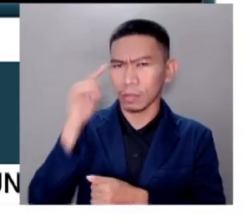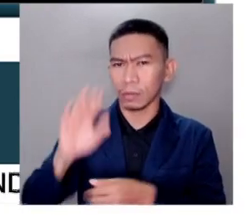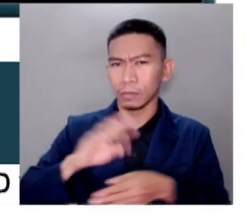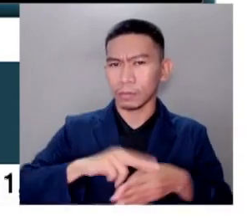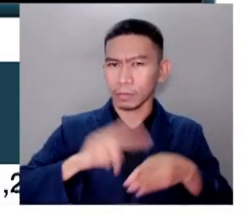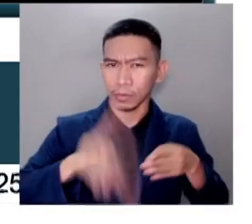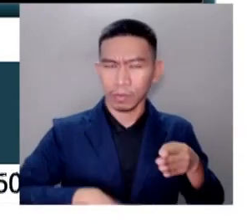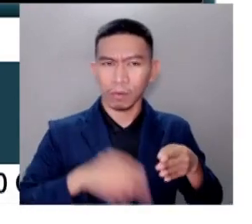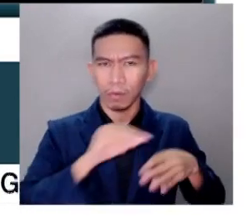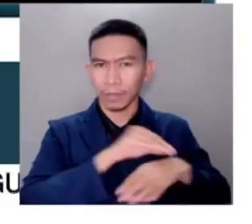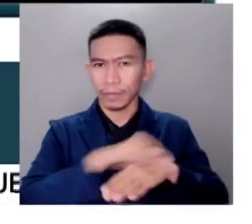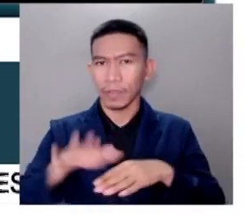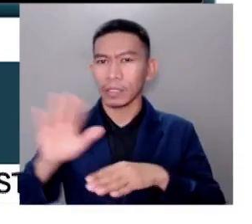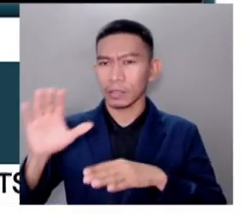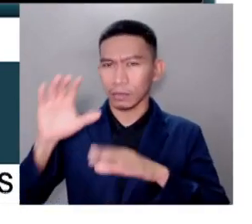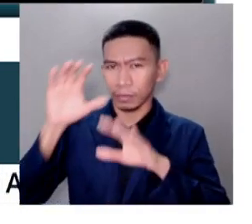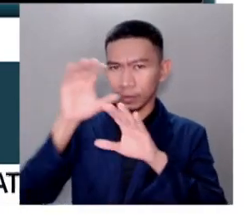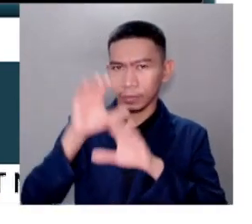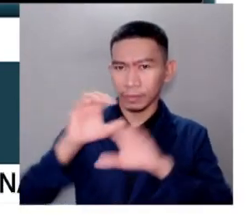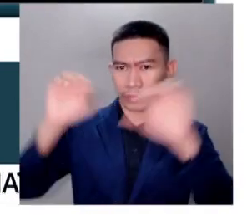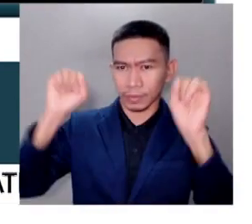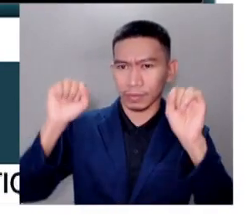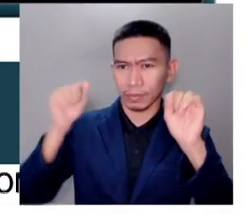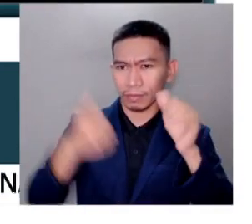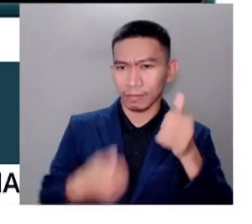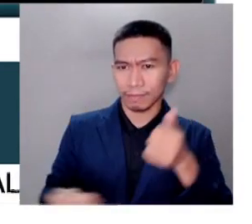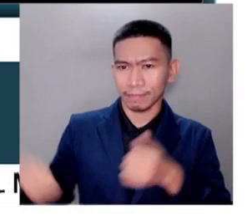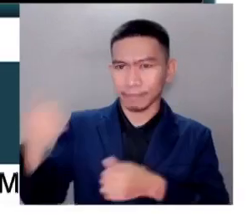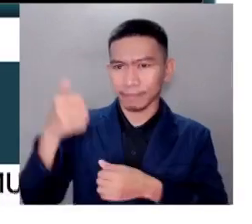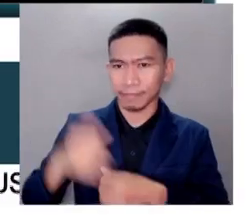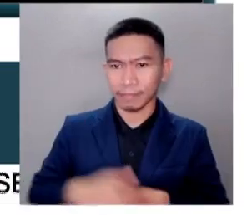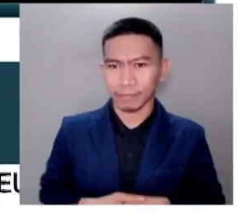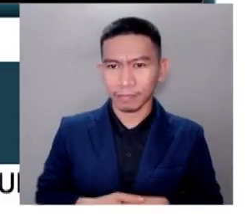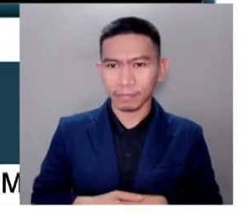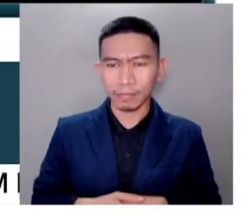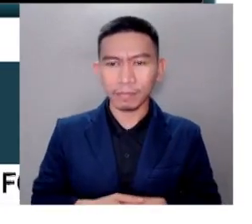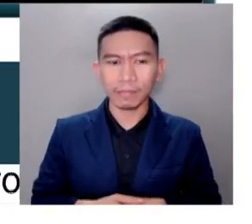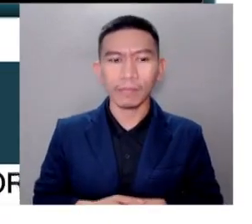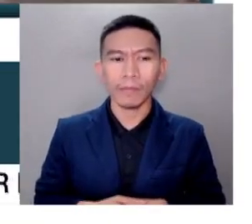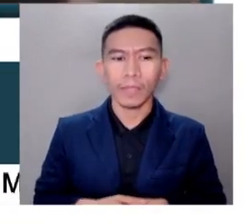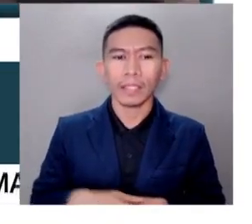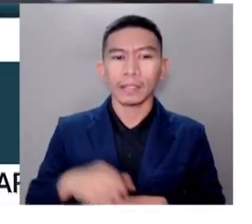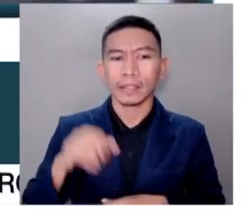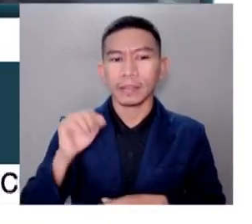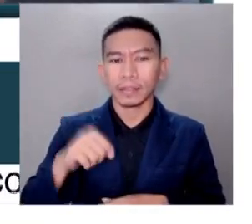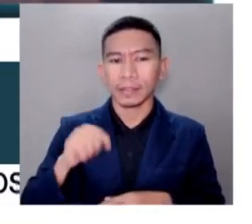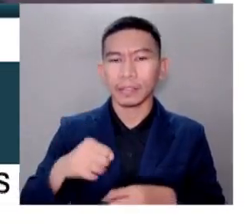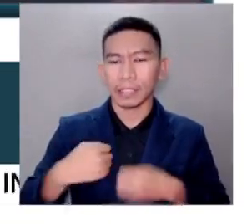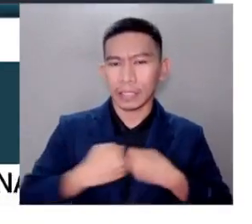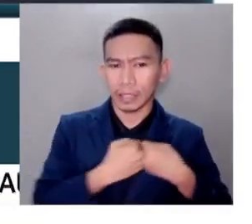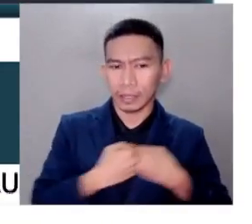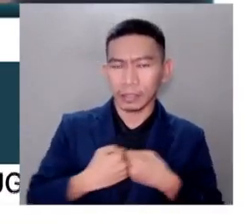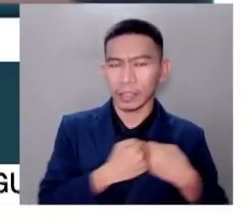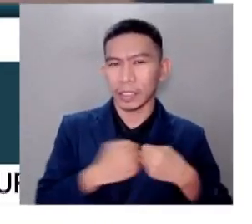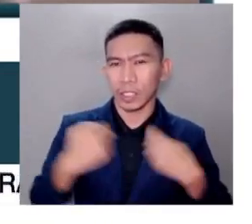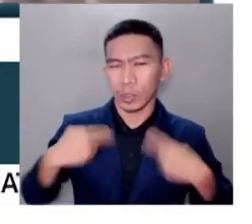presidency? Look, it has to affect the incoming presidency. The struggle around human